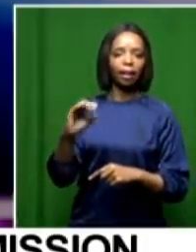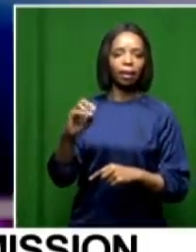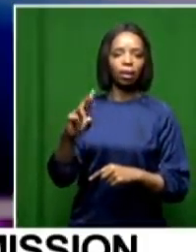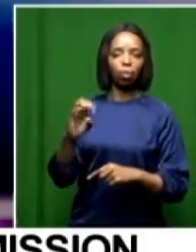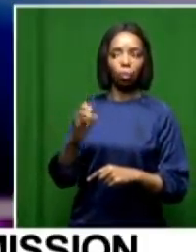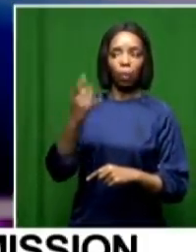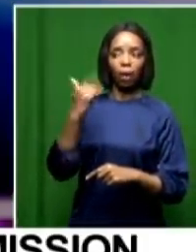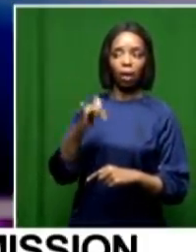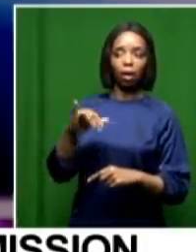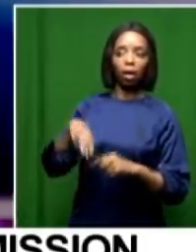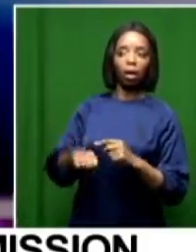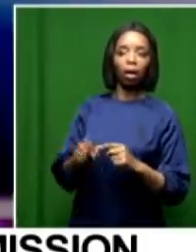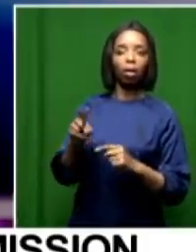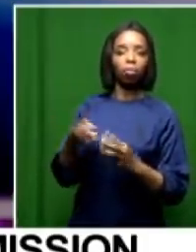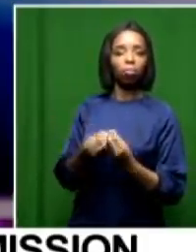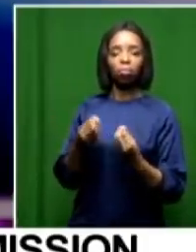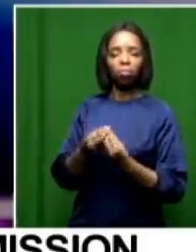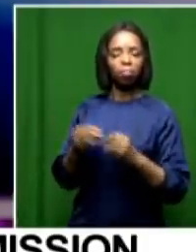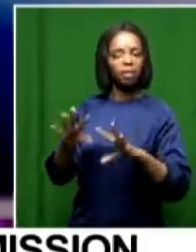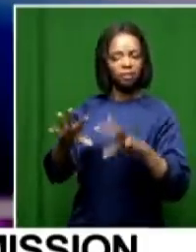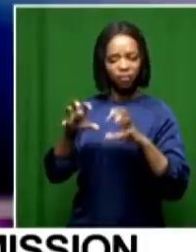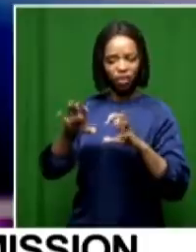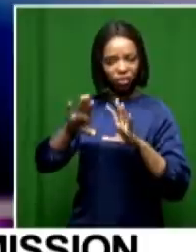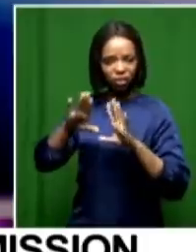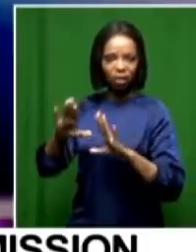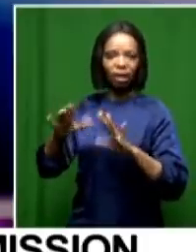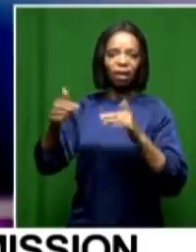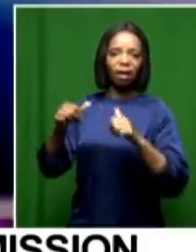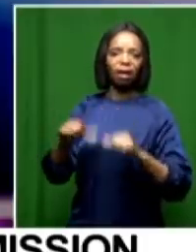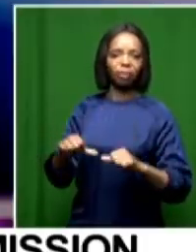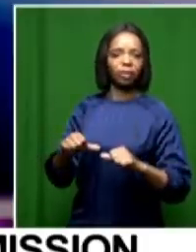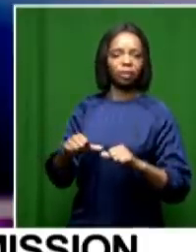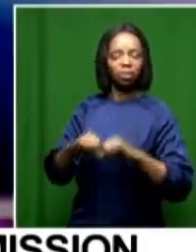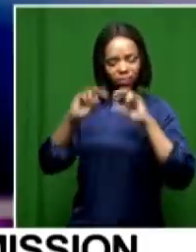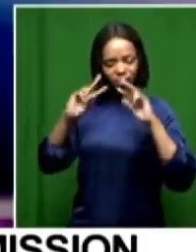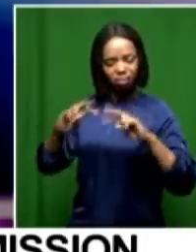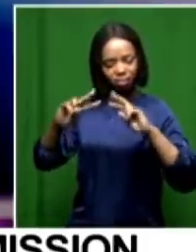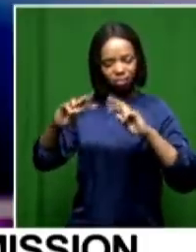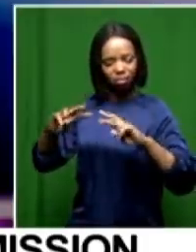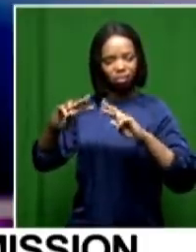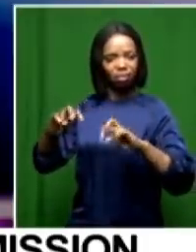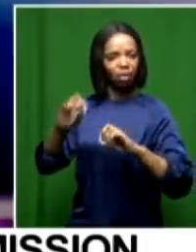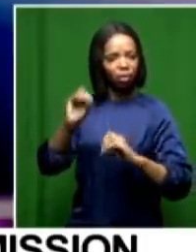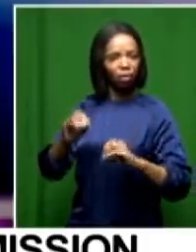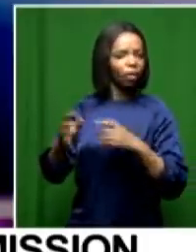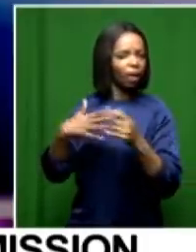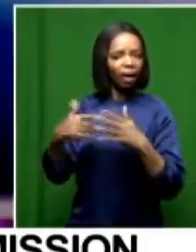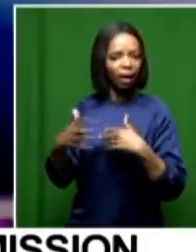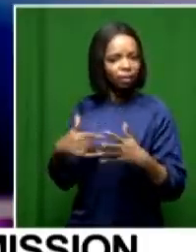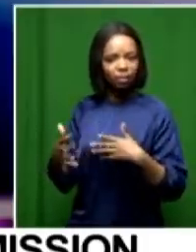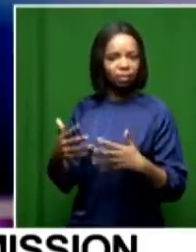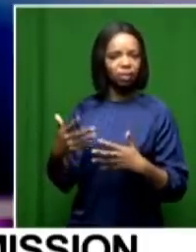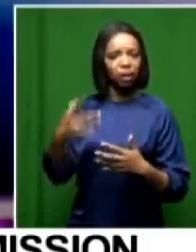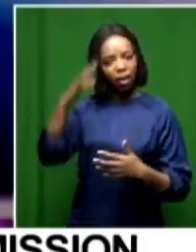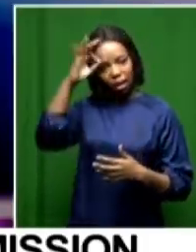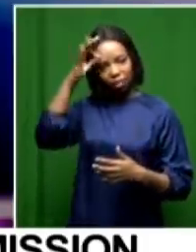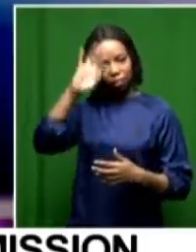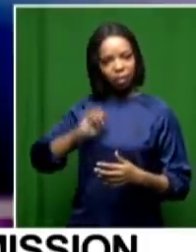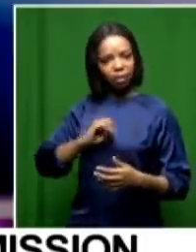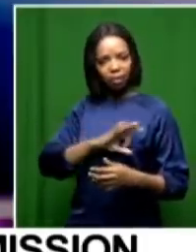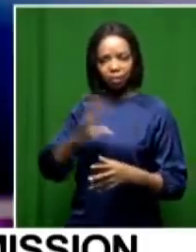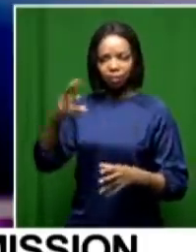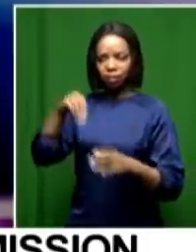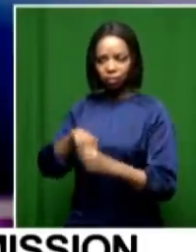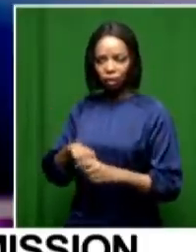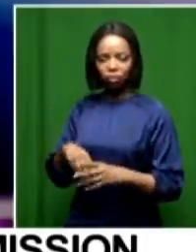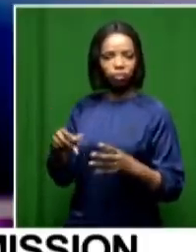any, and all of the accounts of their associates, to trace if there's been any interaction or transactions between Glencore and government representatives or government